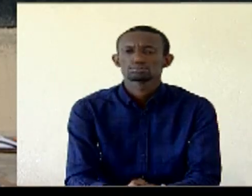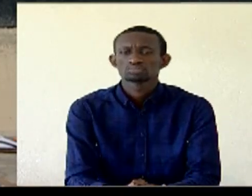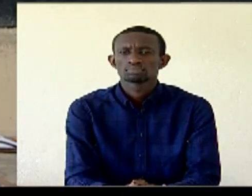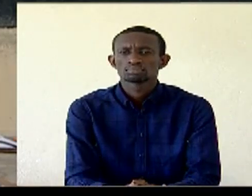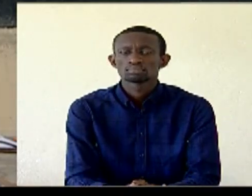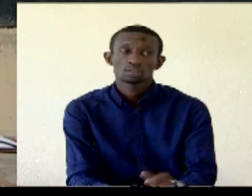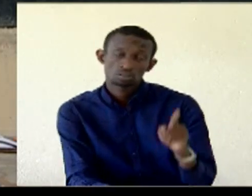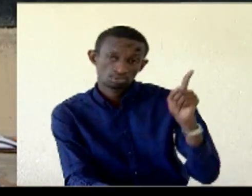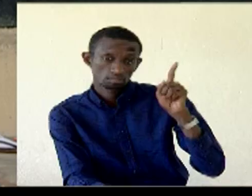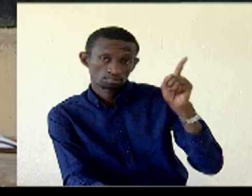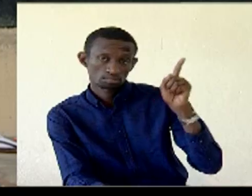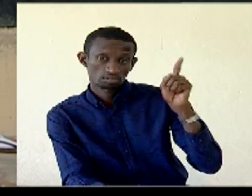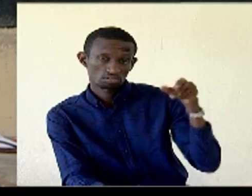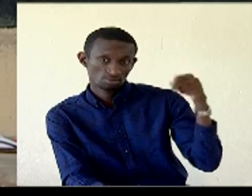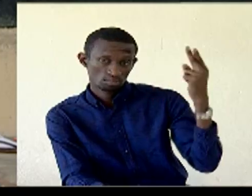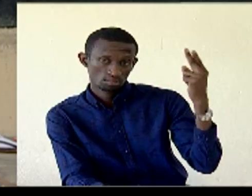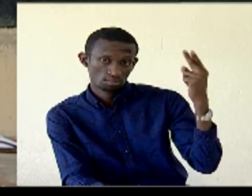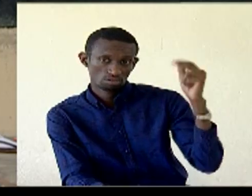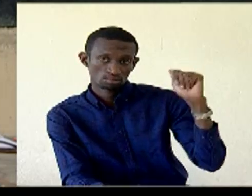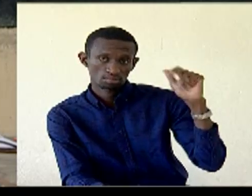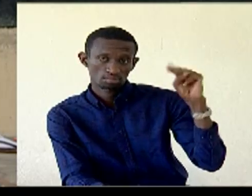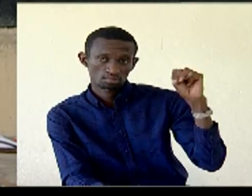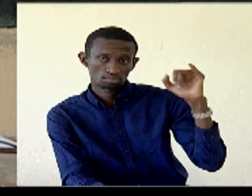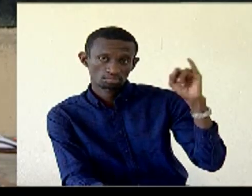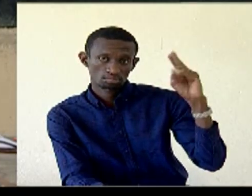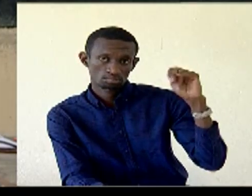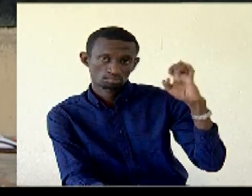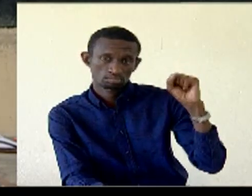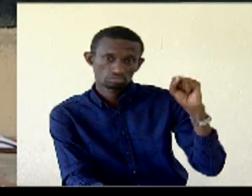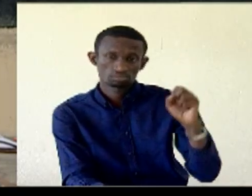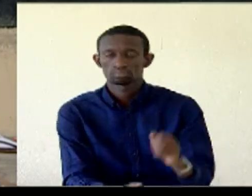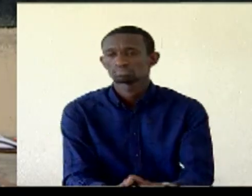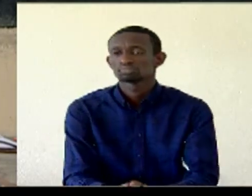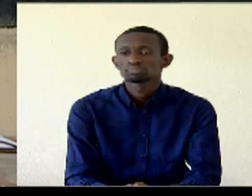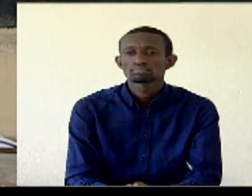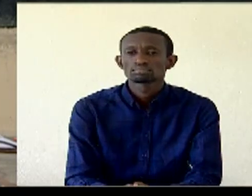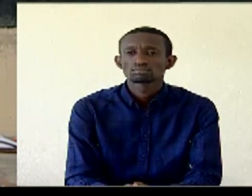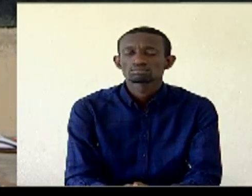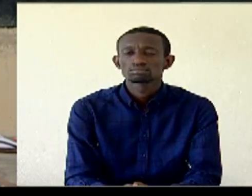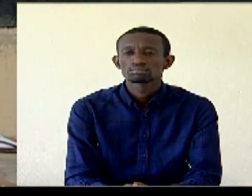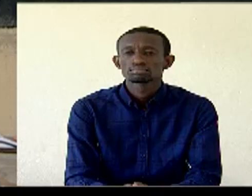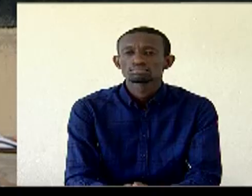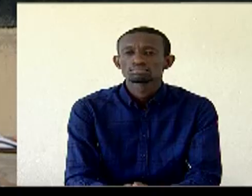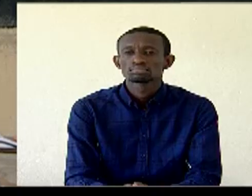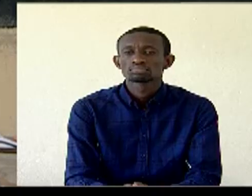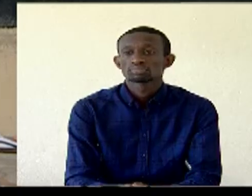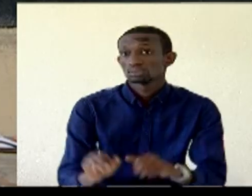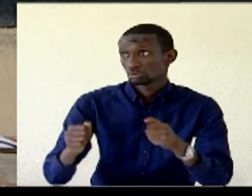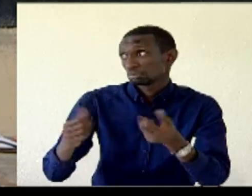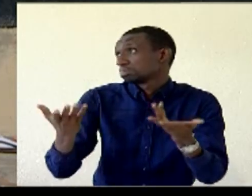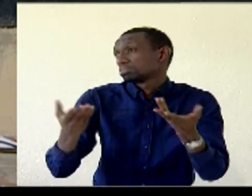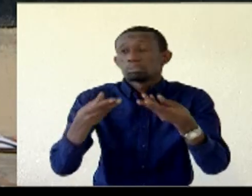and this one will be a secondary amine. This is a secondary amine, and we may have even a